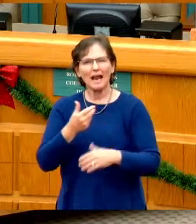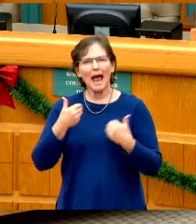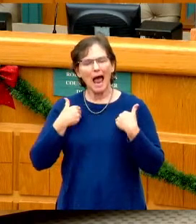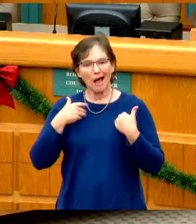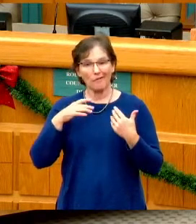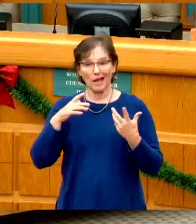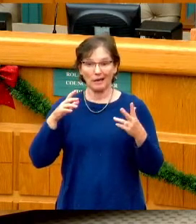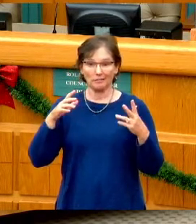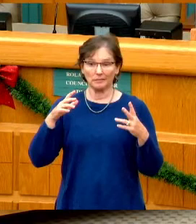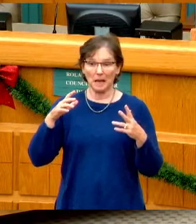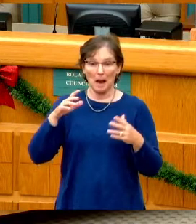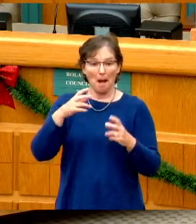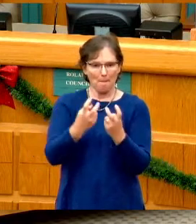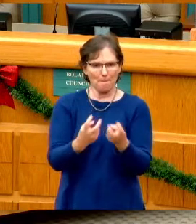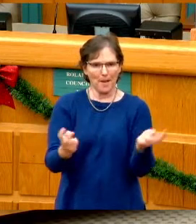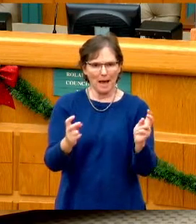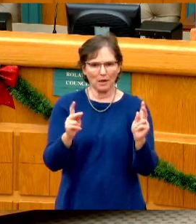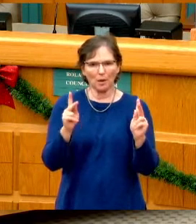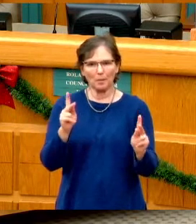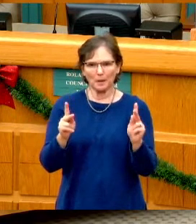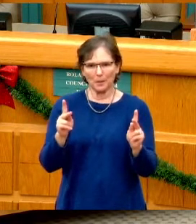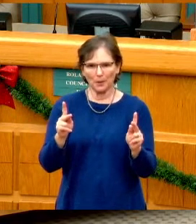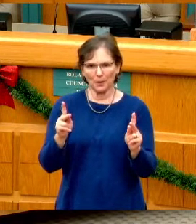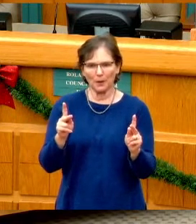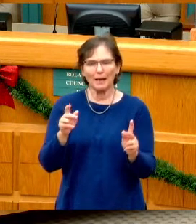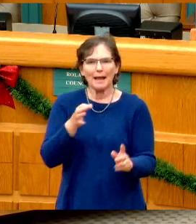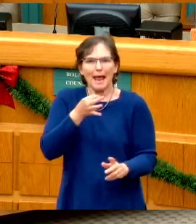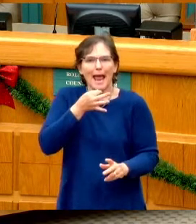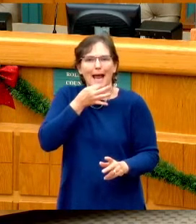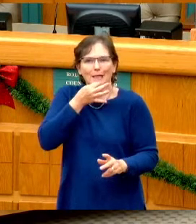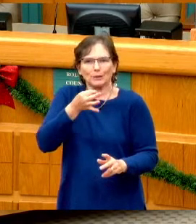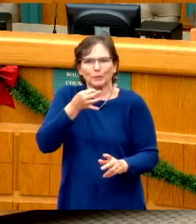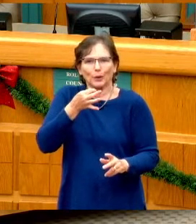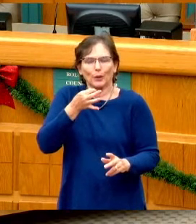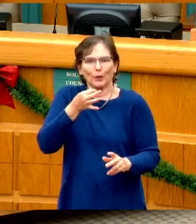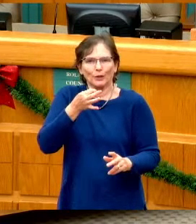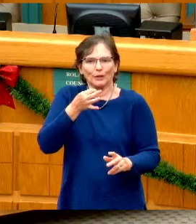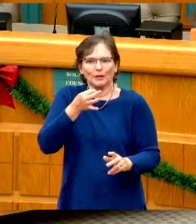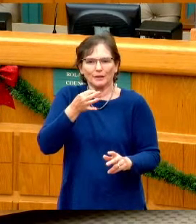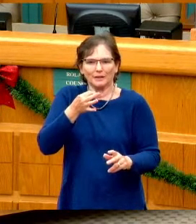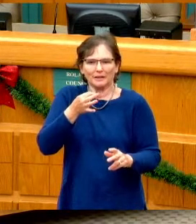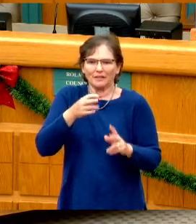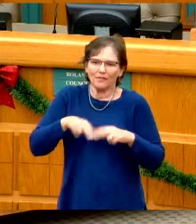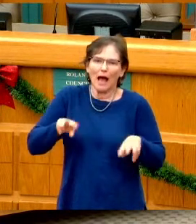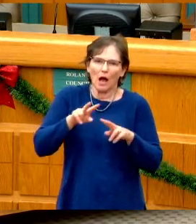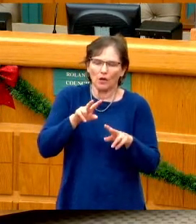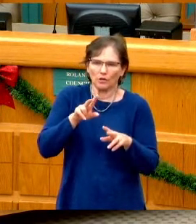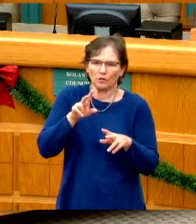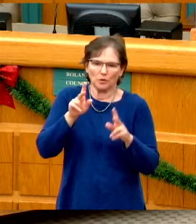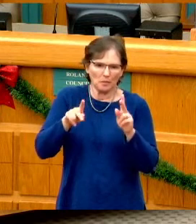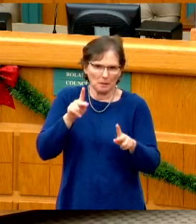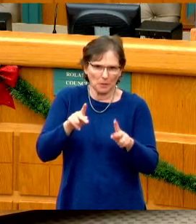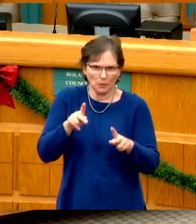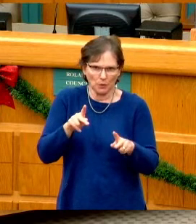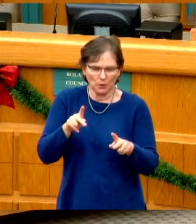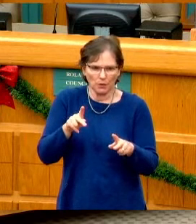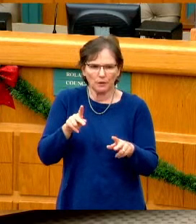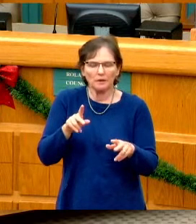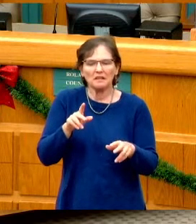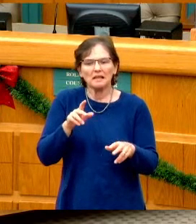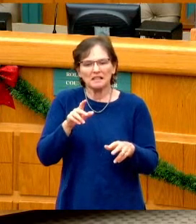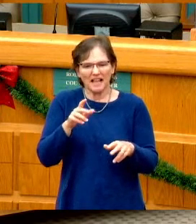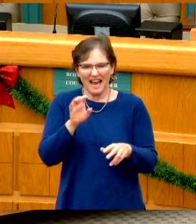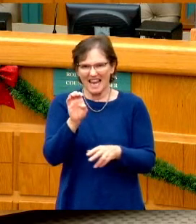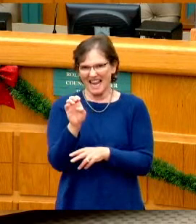panel. They call it EVAP. It was created by the Department of State Health Services, and this panel reports to Dr.